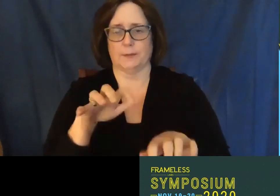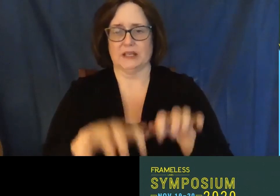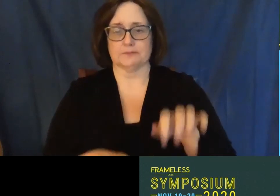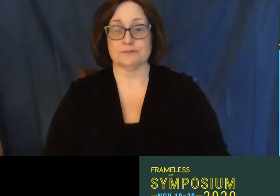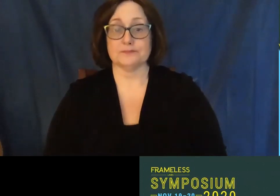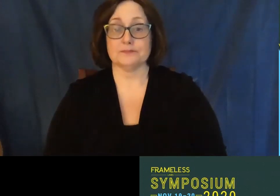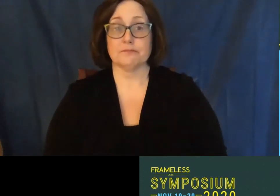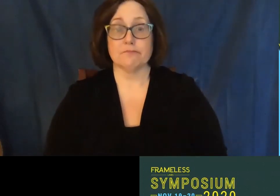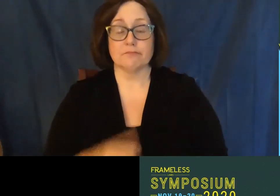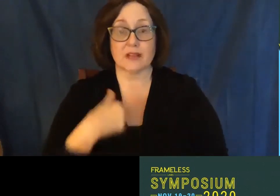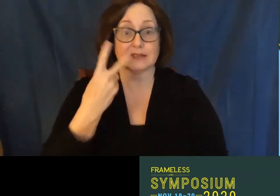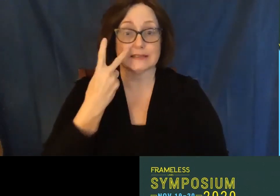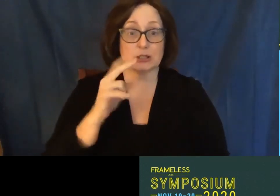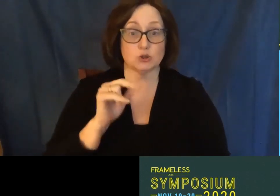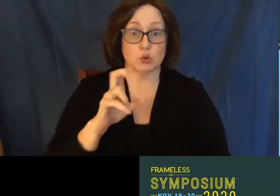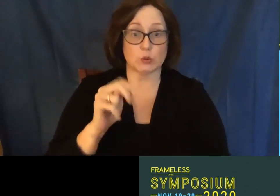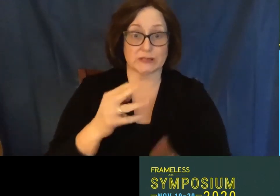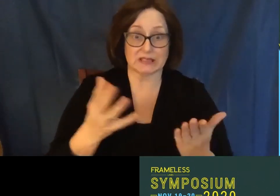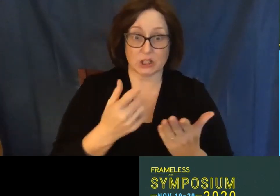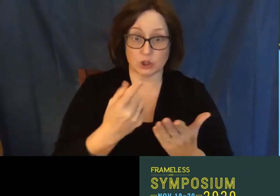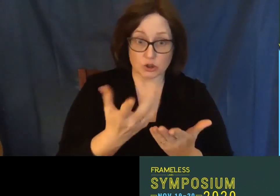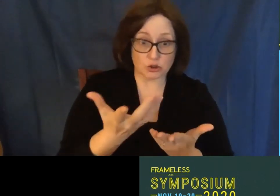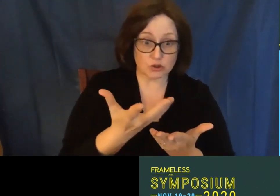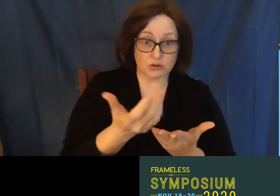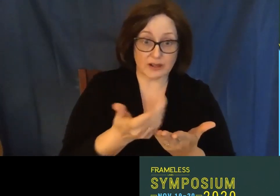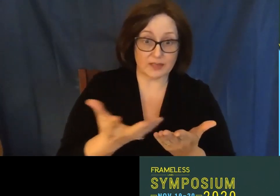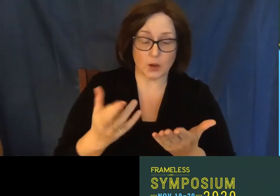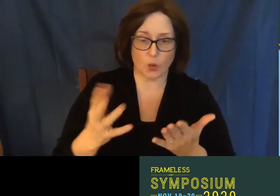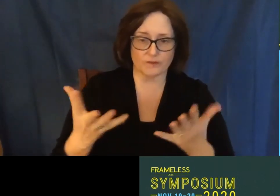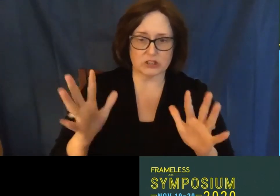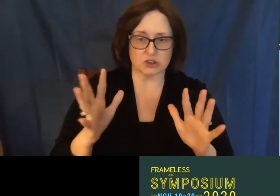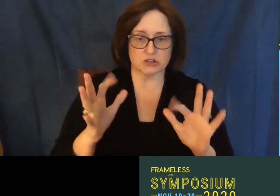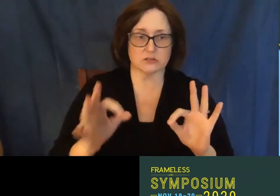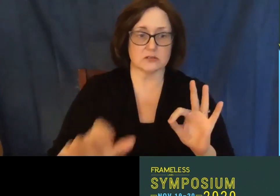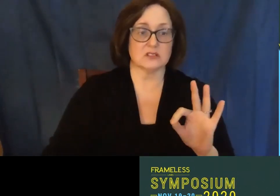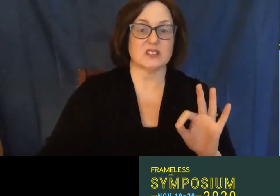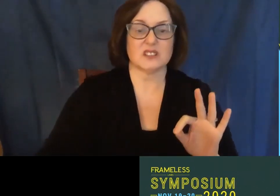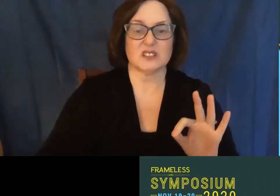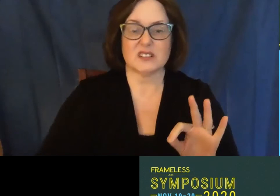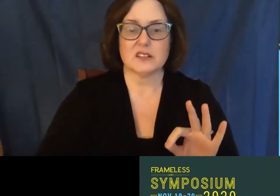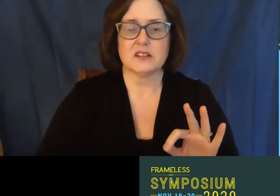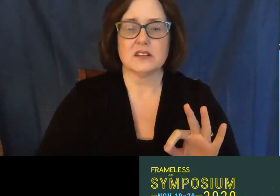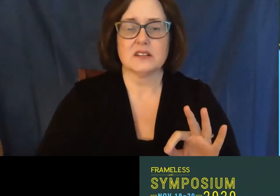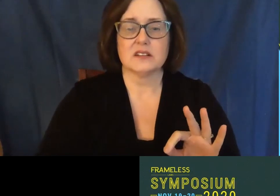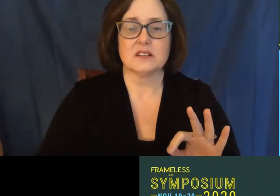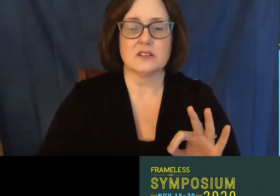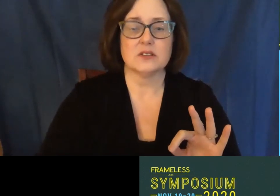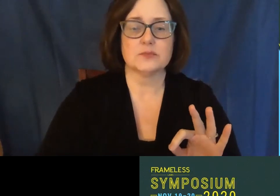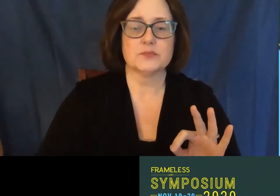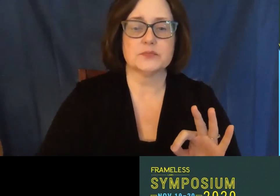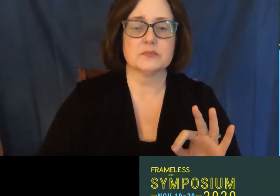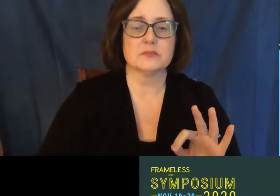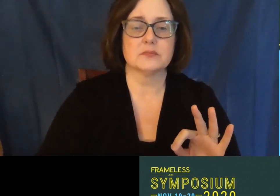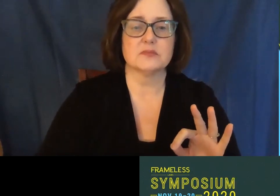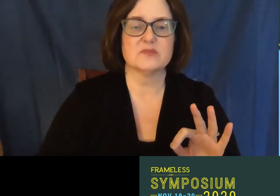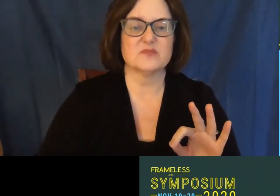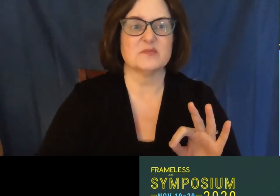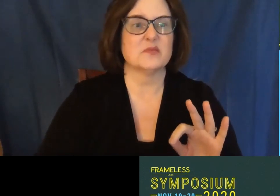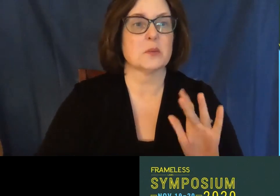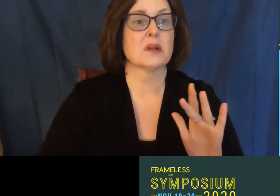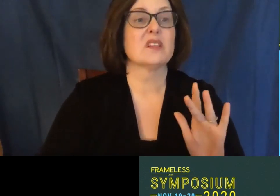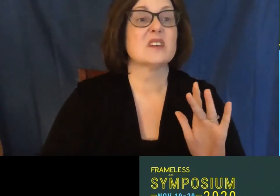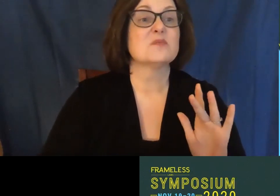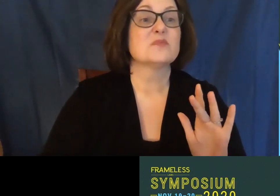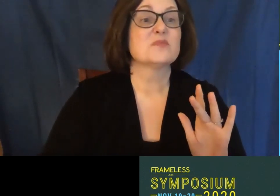I see Susan is here. Do you have anything else to say, or shall we close this session? Just thank you, Michael, and thanks to all the presenters. It was just